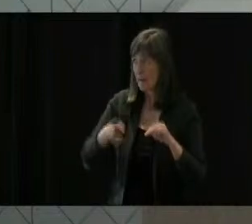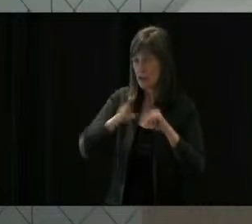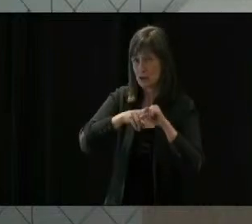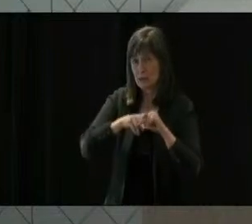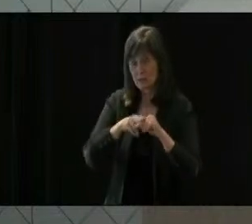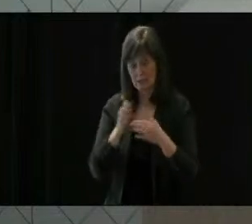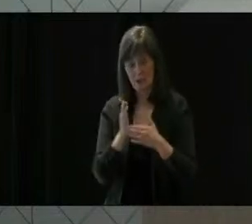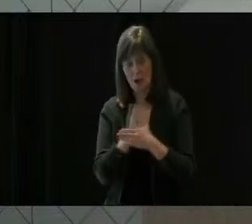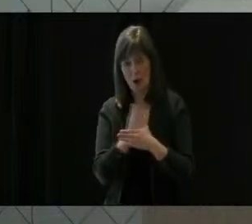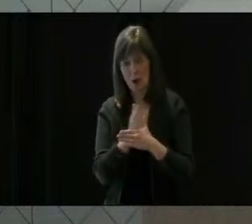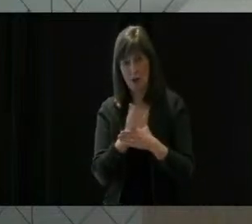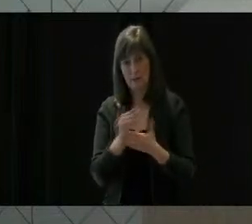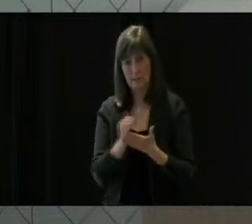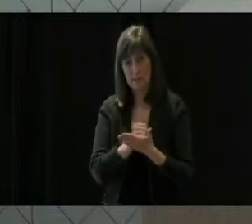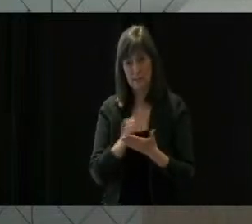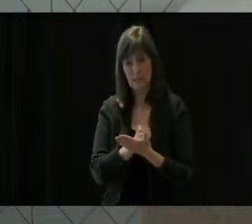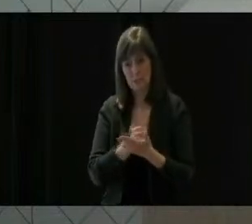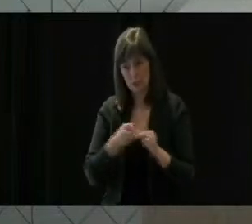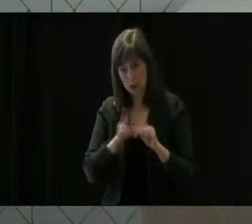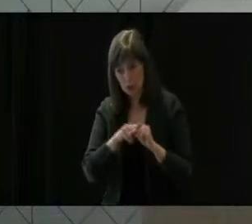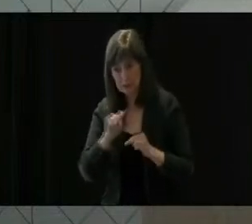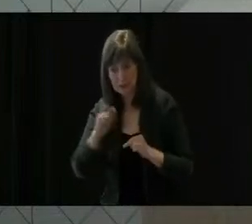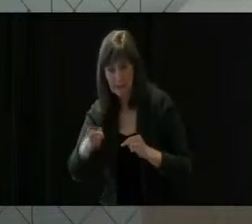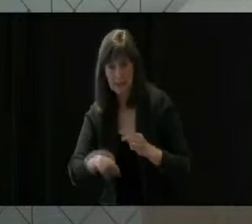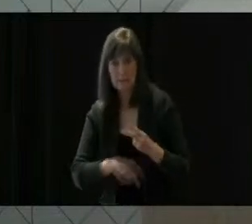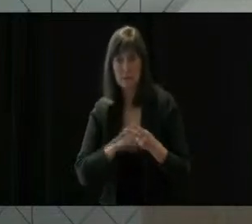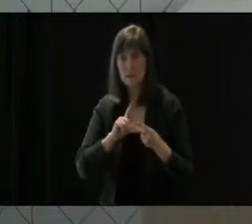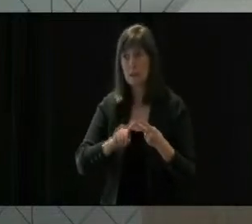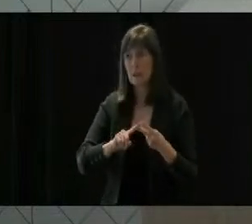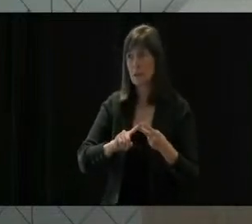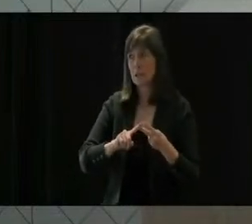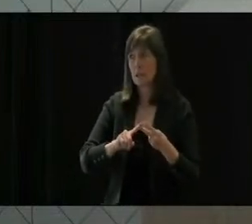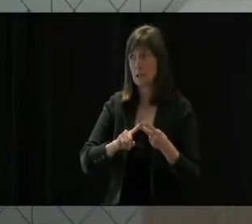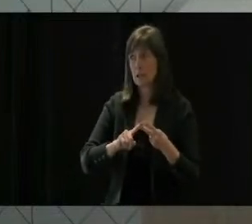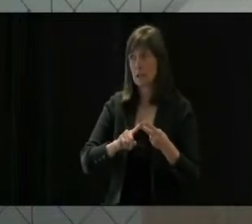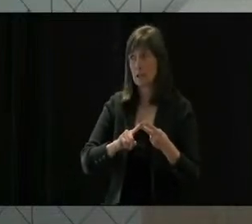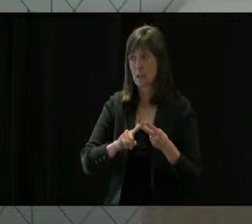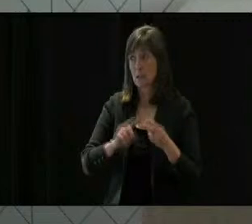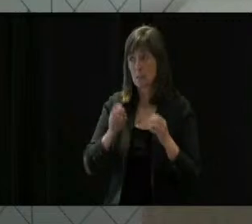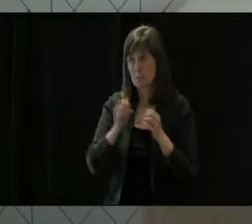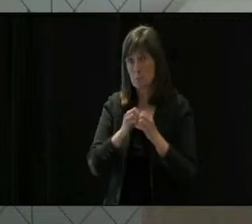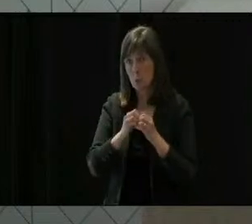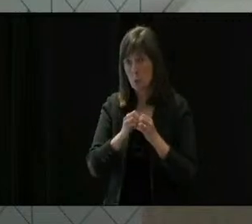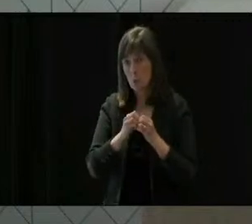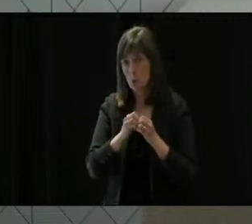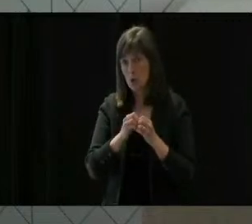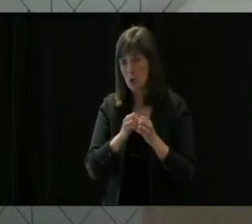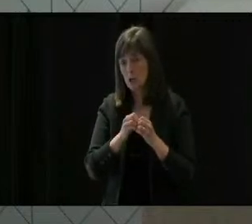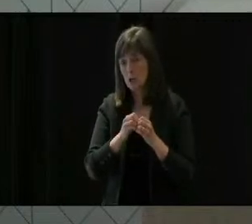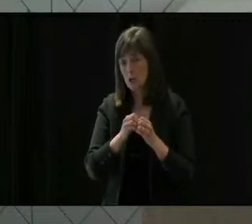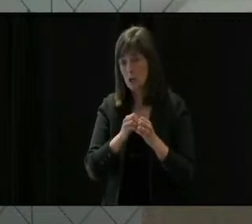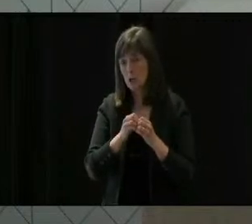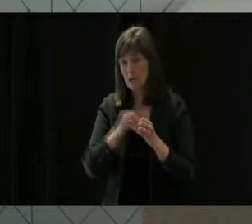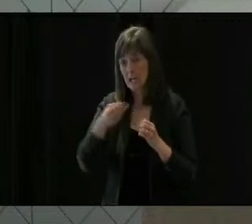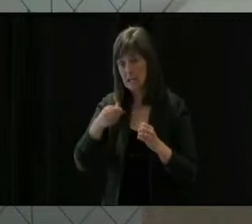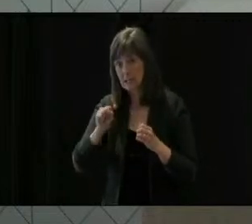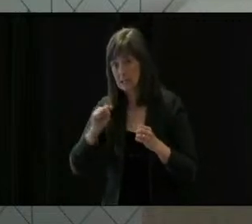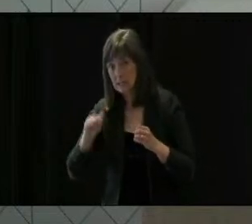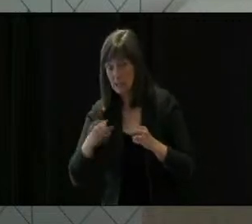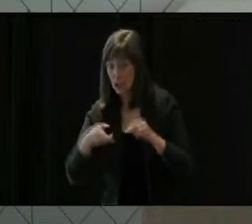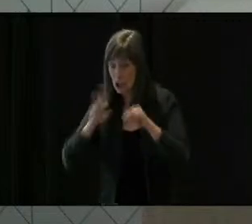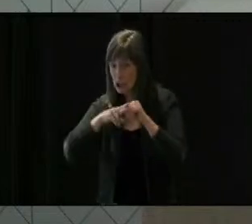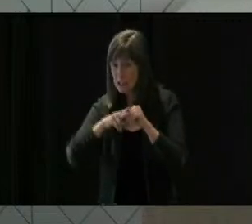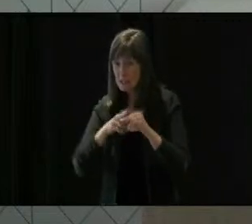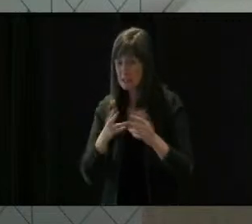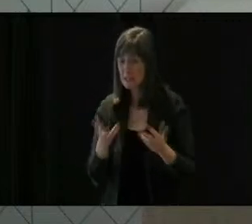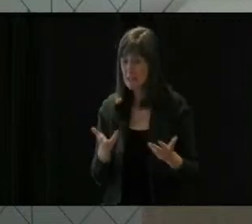higher income tax hit, maybe pay more HST, that sort of thing? What would you